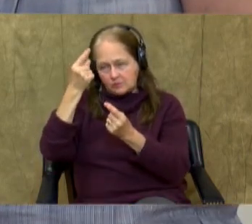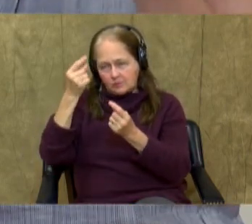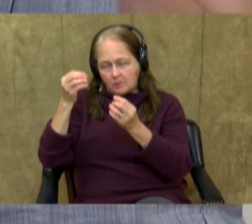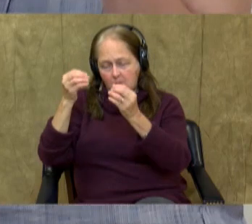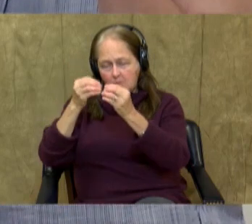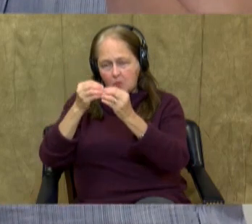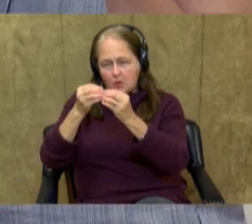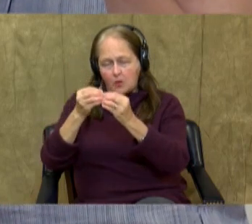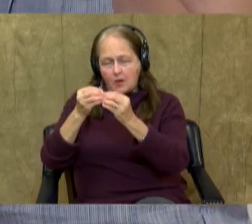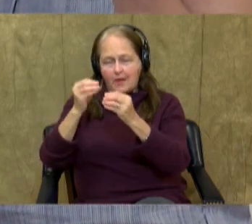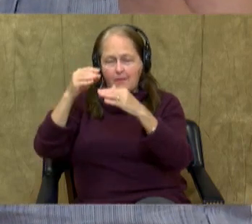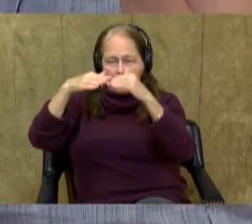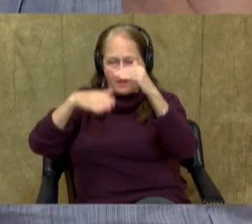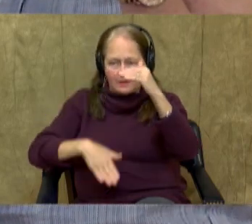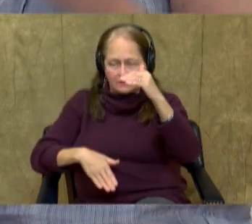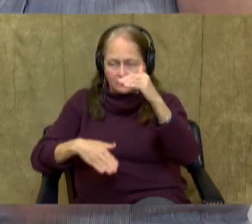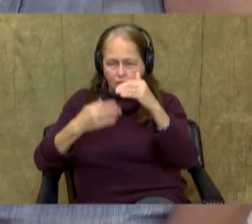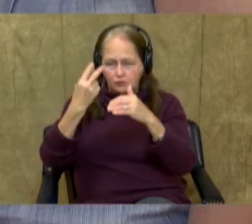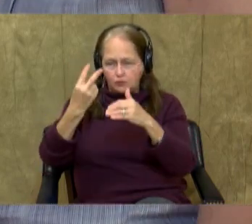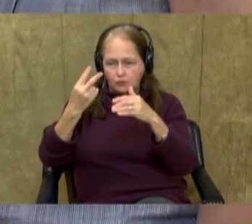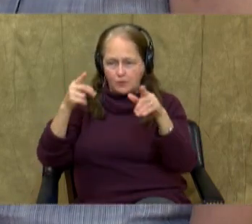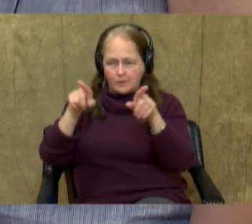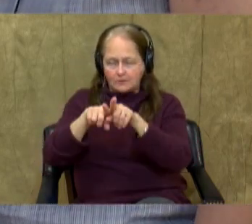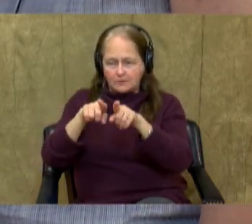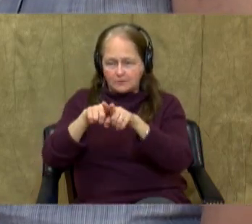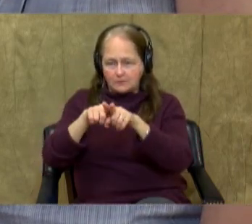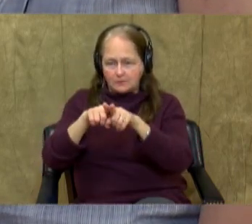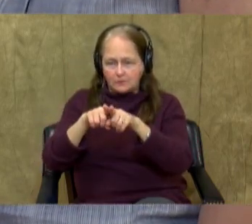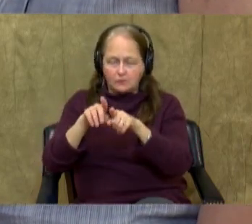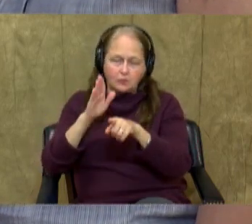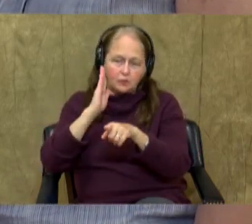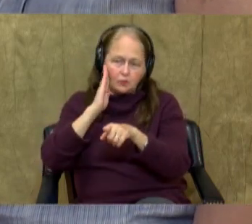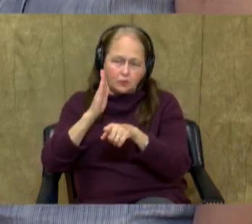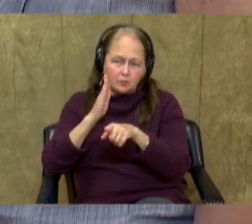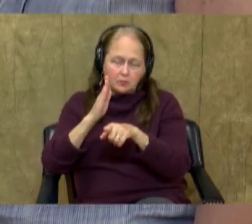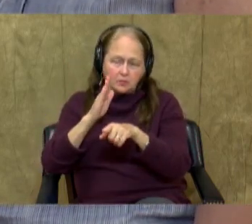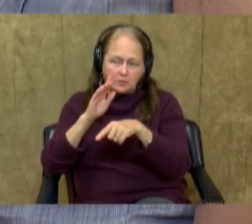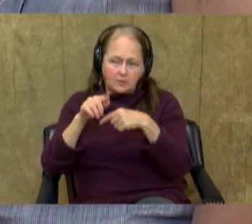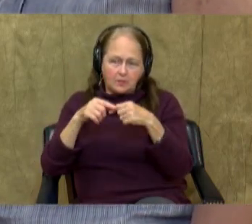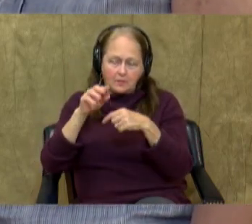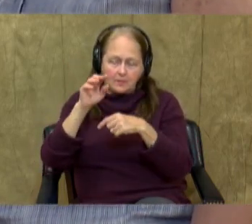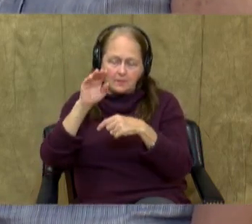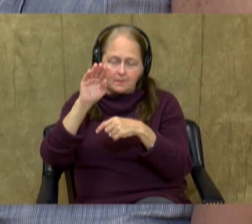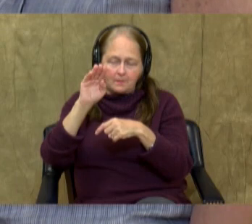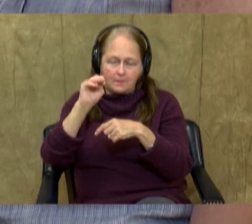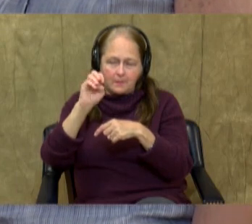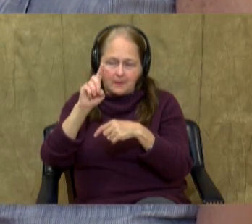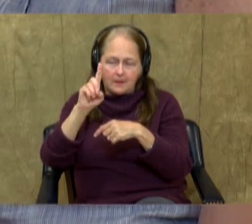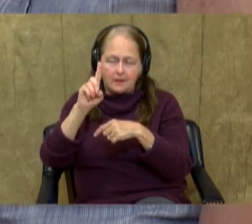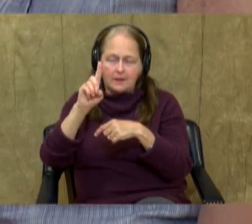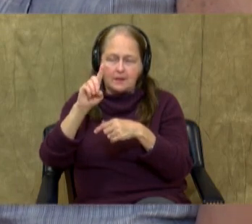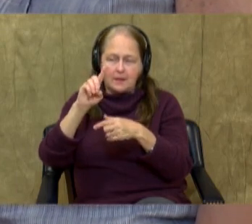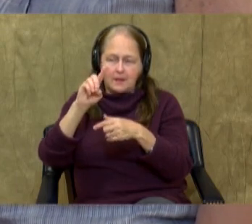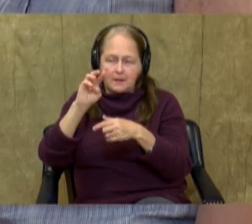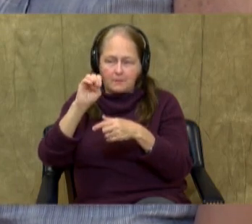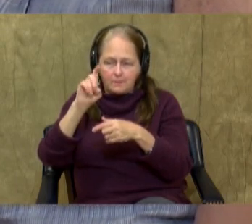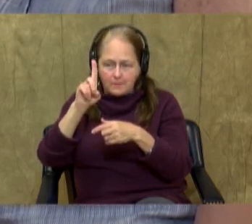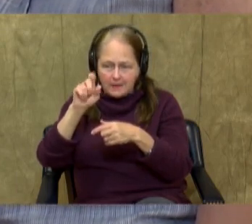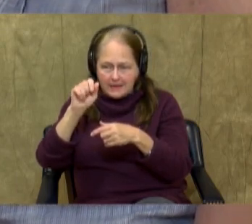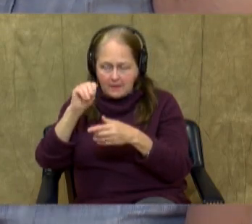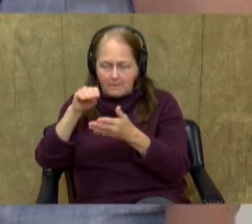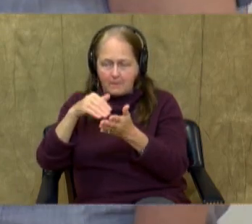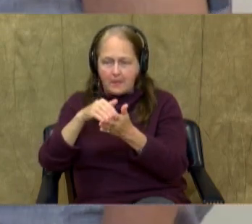one's the least. And we had 2 that were the same. So that would actually, if you were talking about mean, median, mode, that would be the mode of this